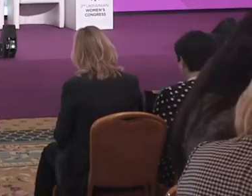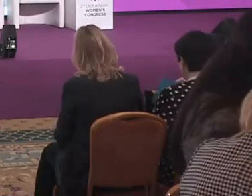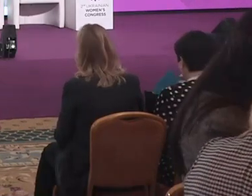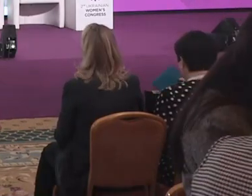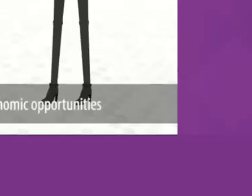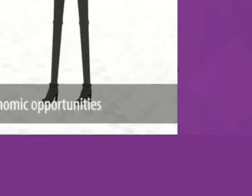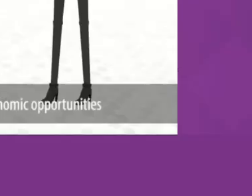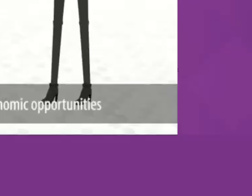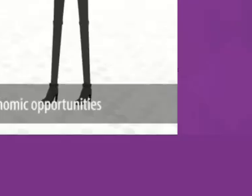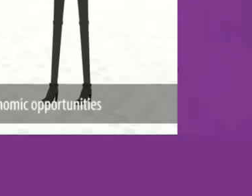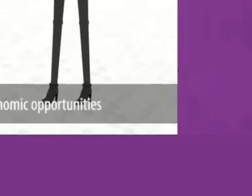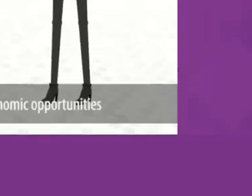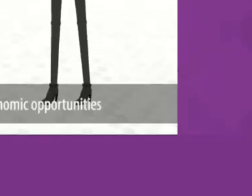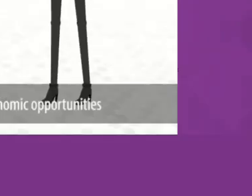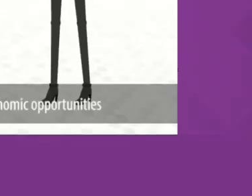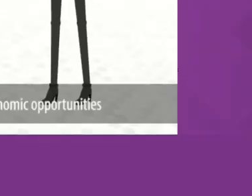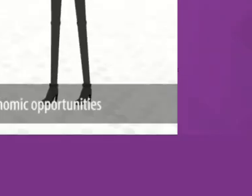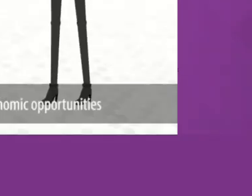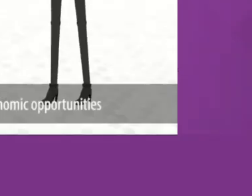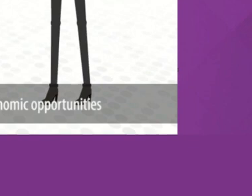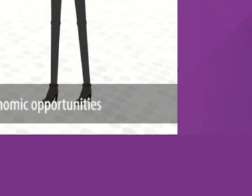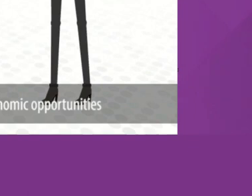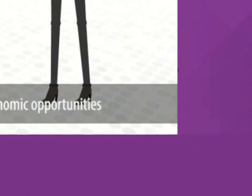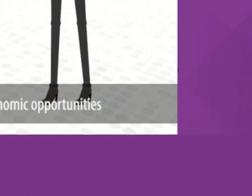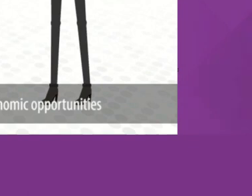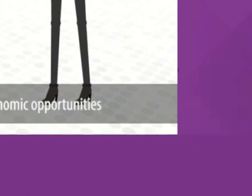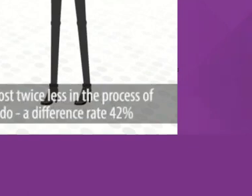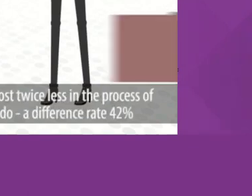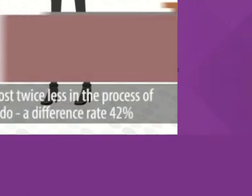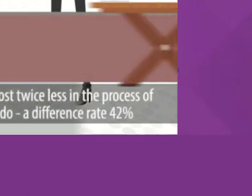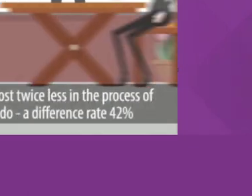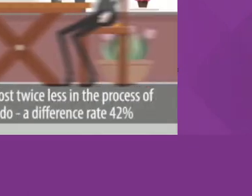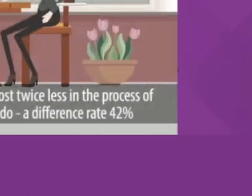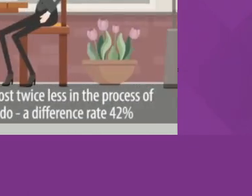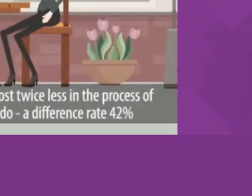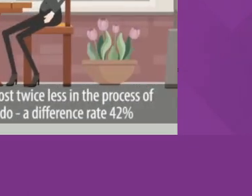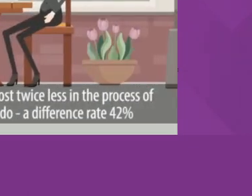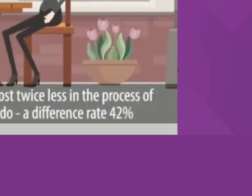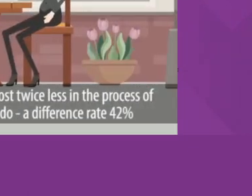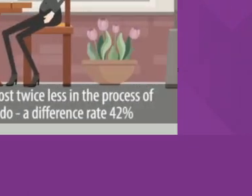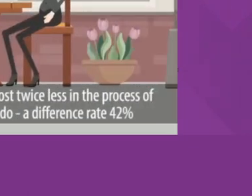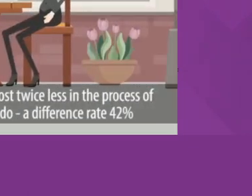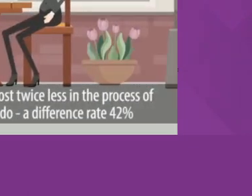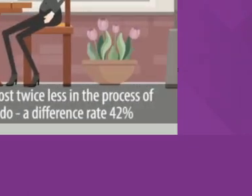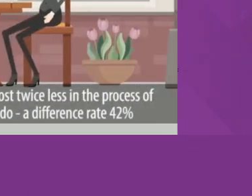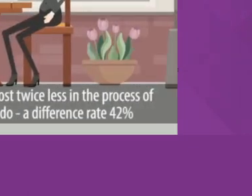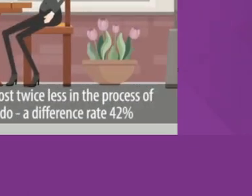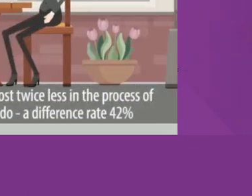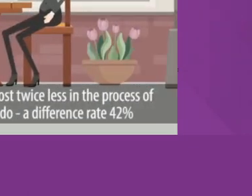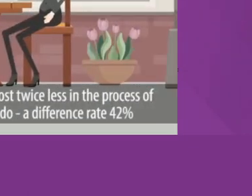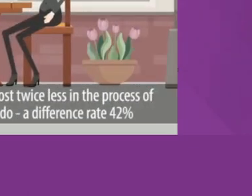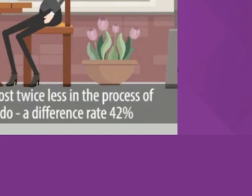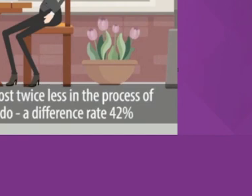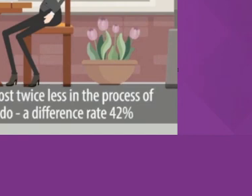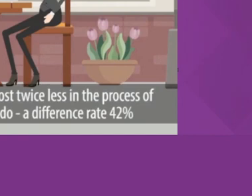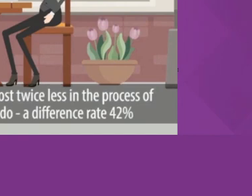gentlemen, the first part of our session would be about the discussion, the role of women in the sphere of economic